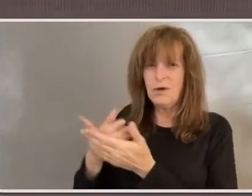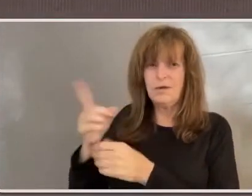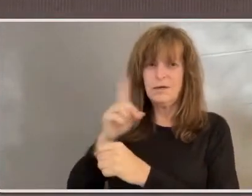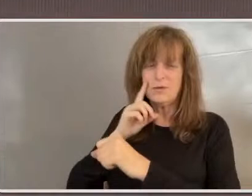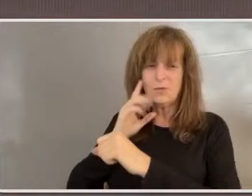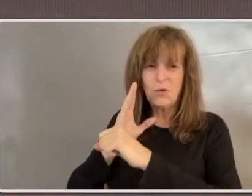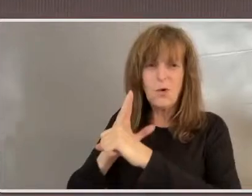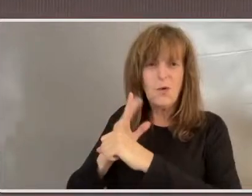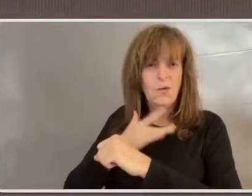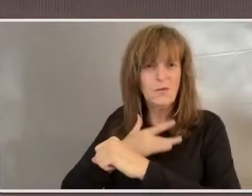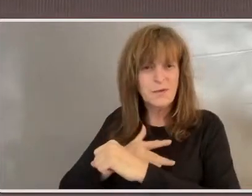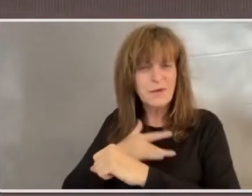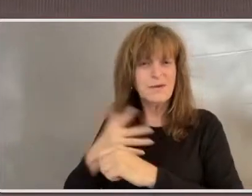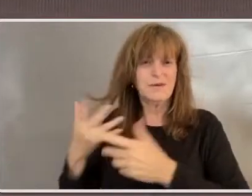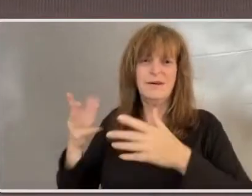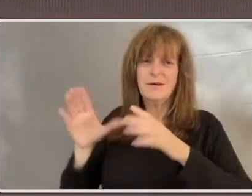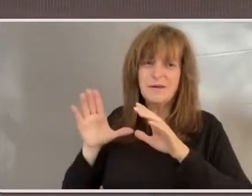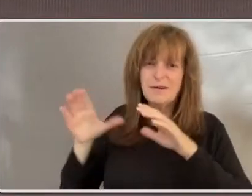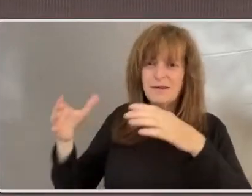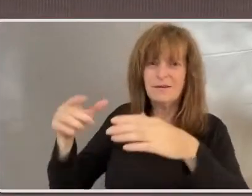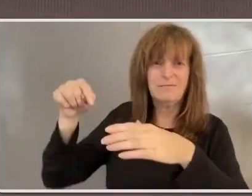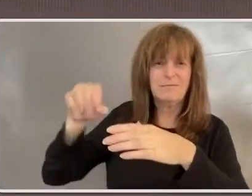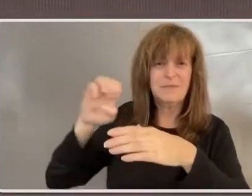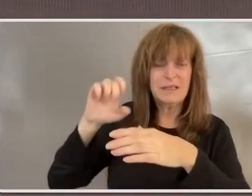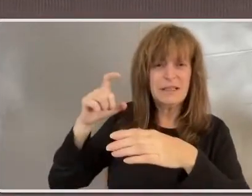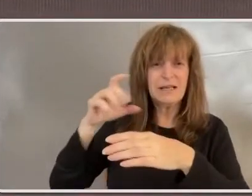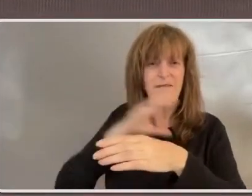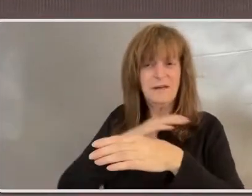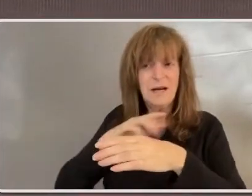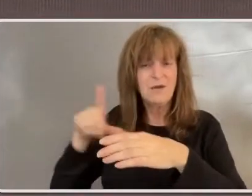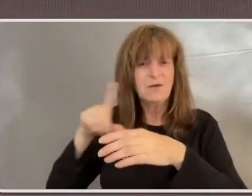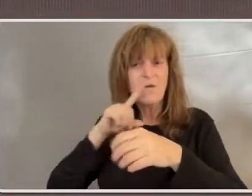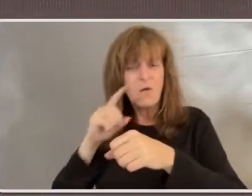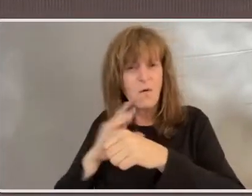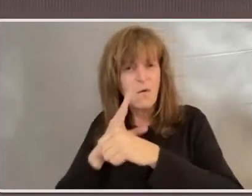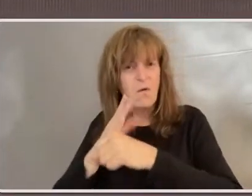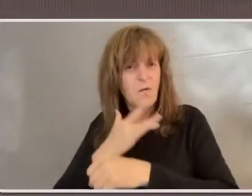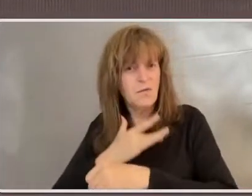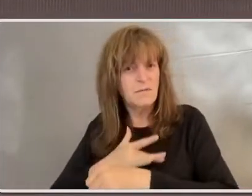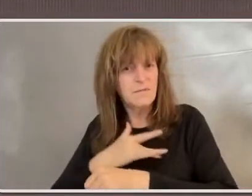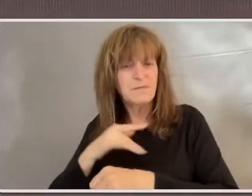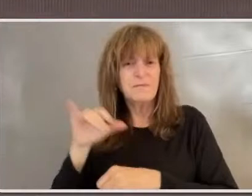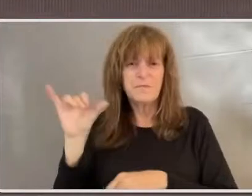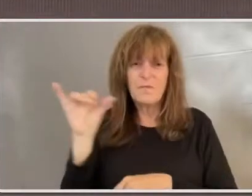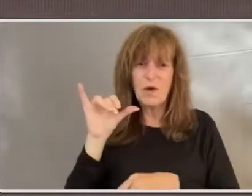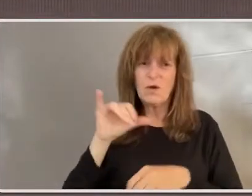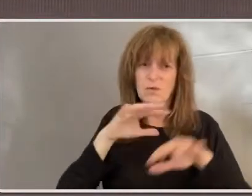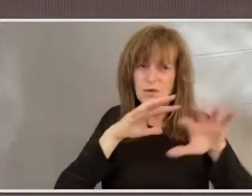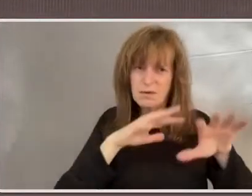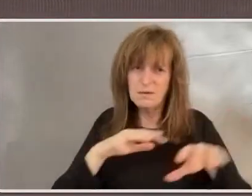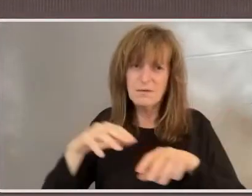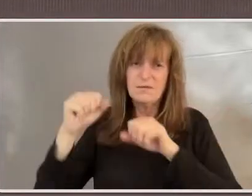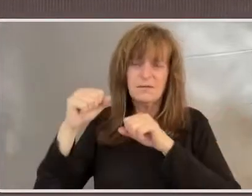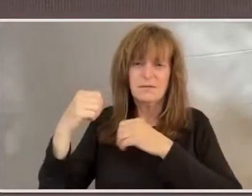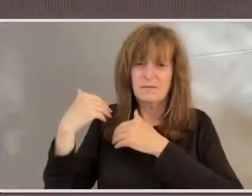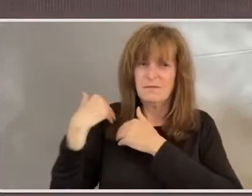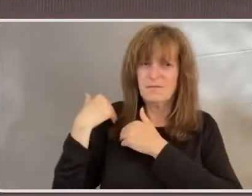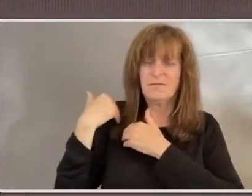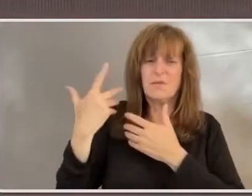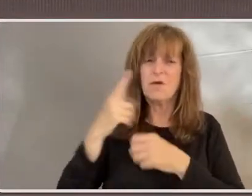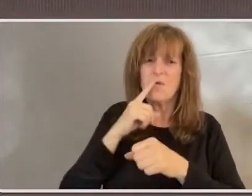of the Executive Council and oaths of office, and participate in the ongoing acceptance of